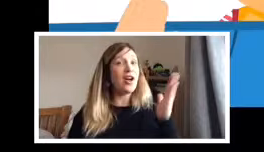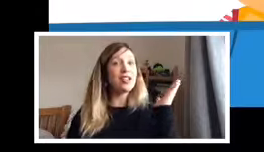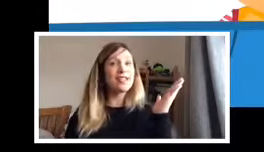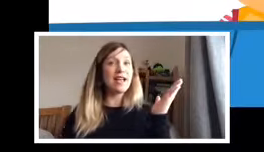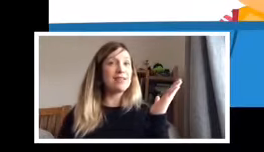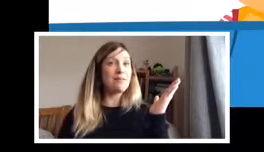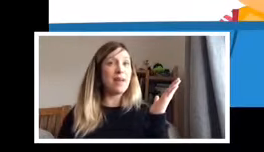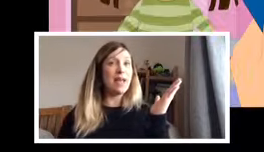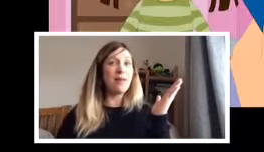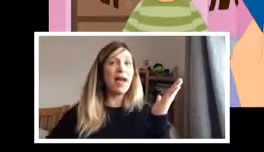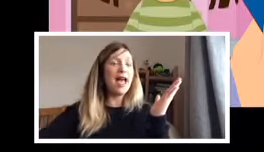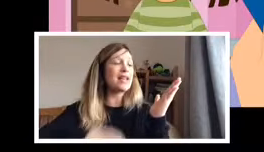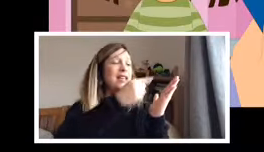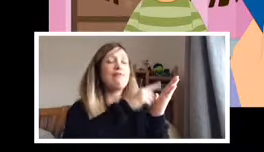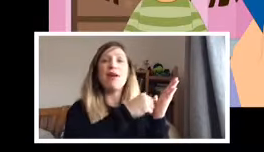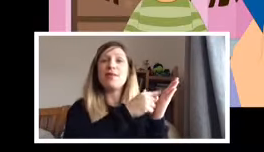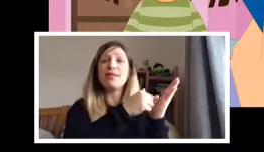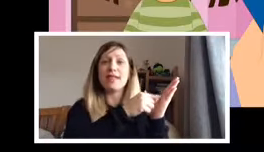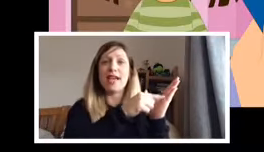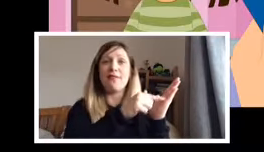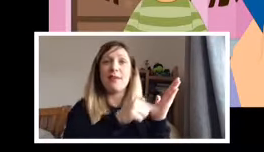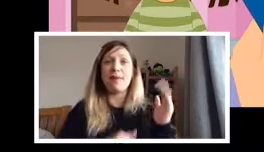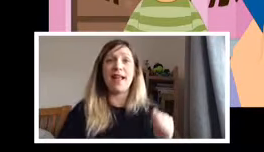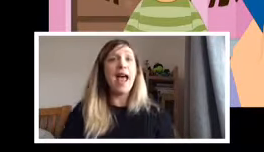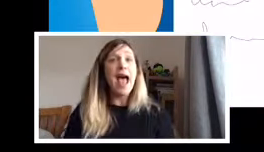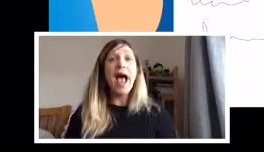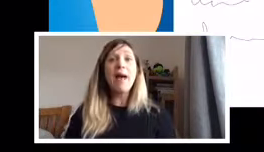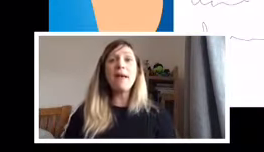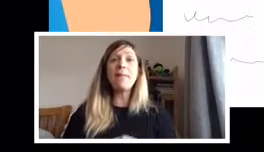He got out the paper and he wrote